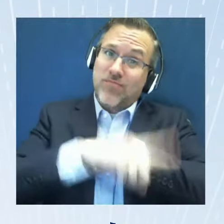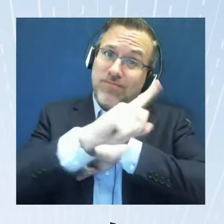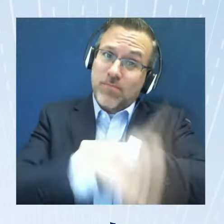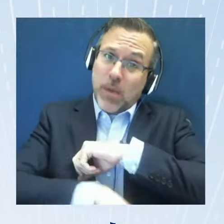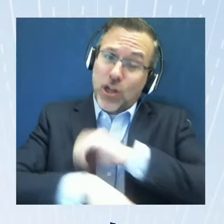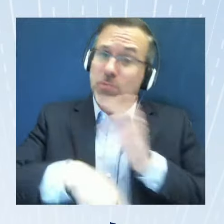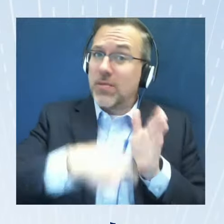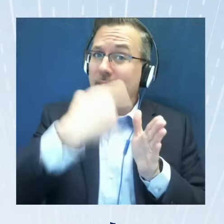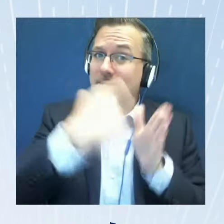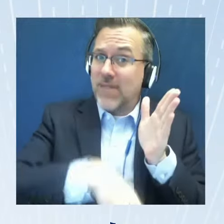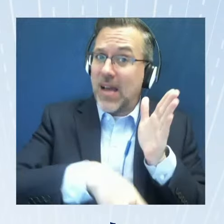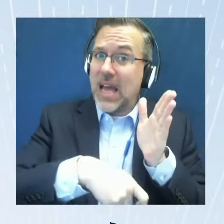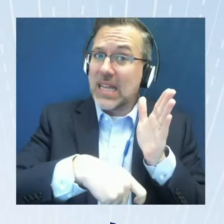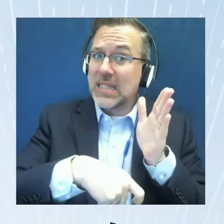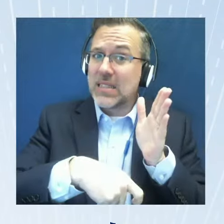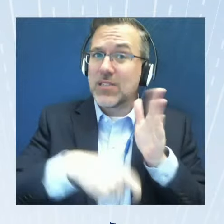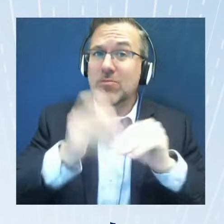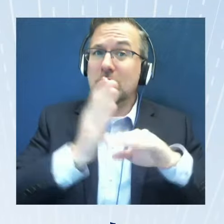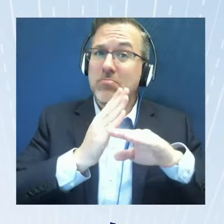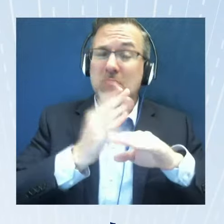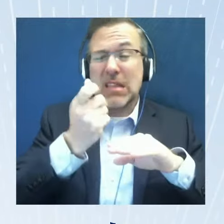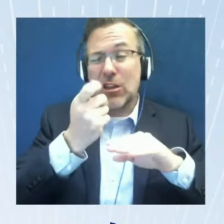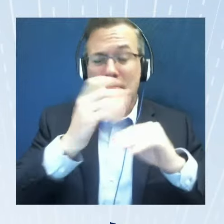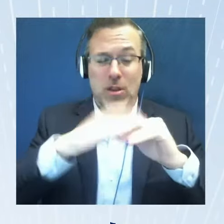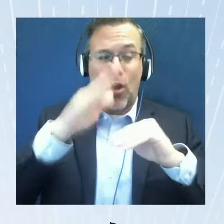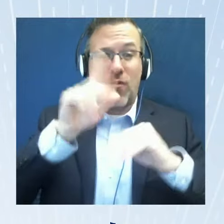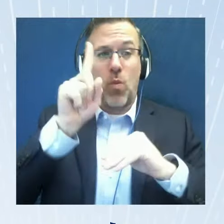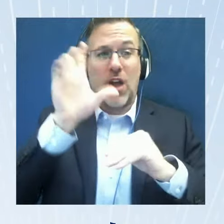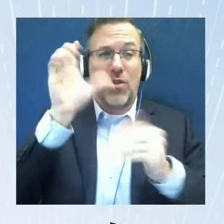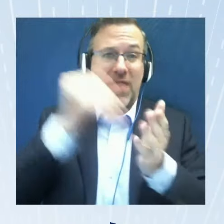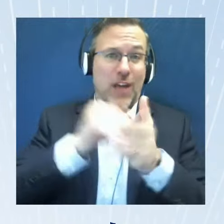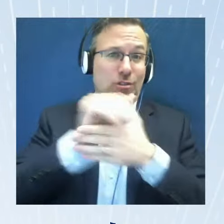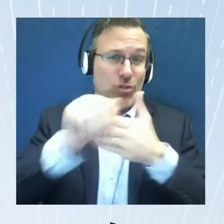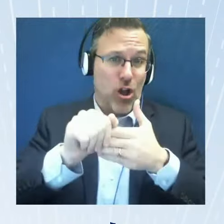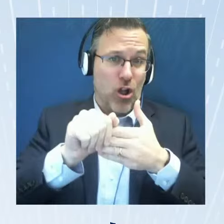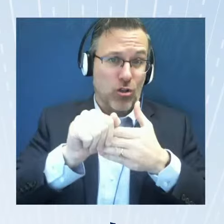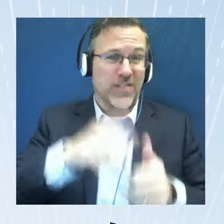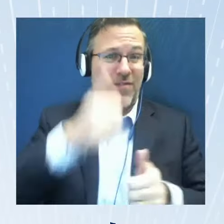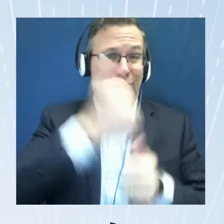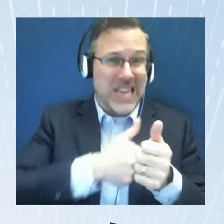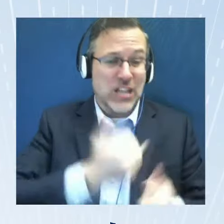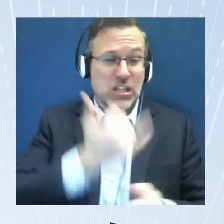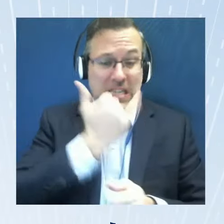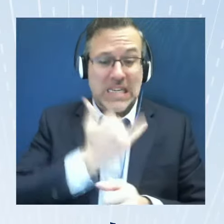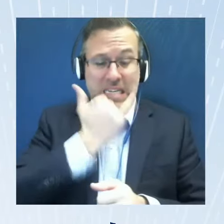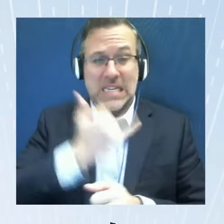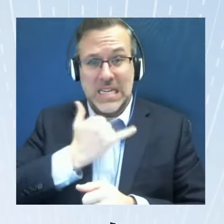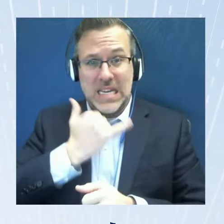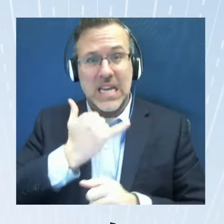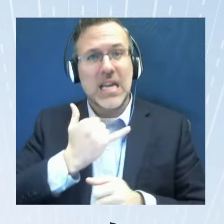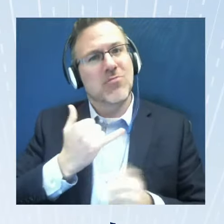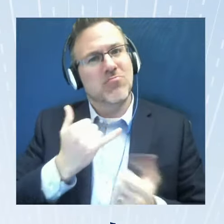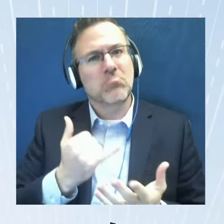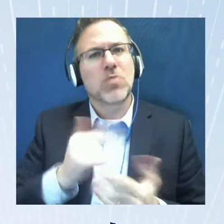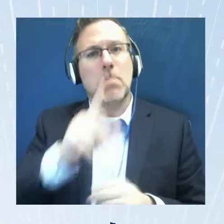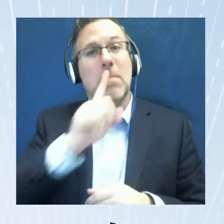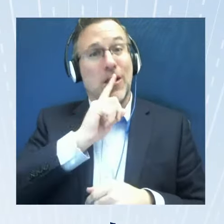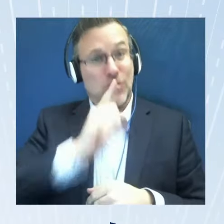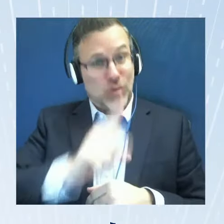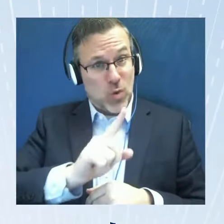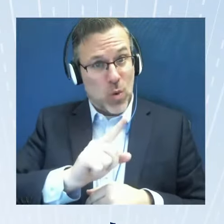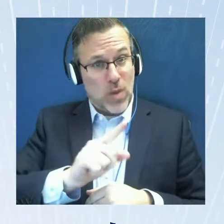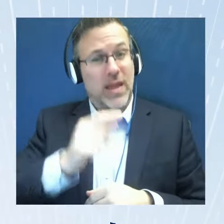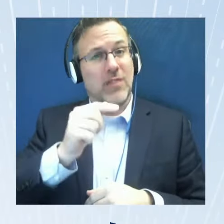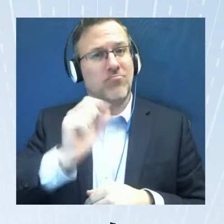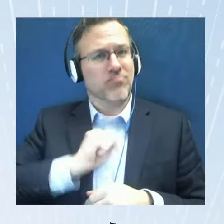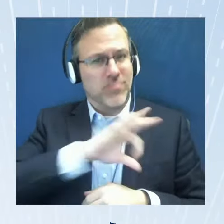a number that's a little over $100,000 per violation in order to make sure that the incentives are set up to have the proper training and have